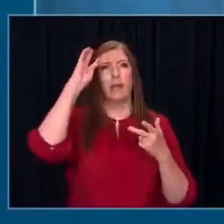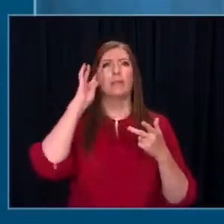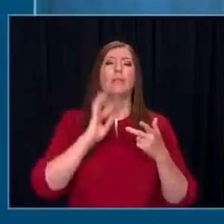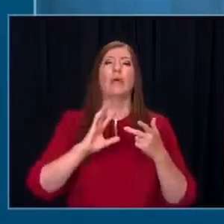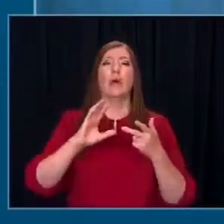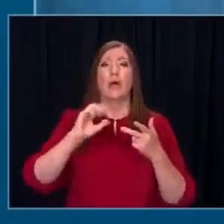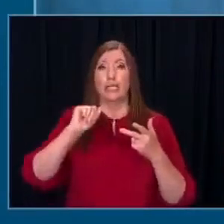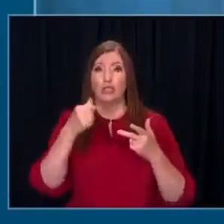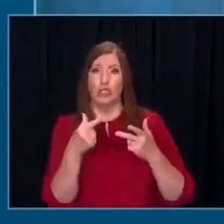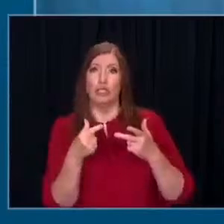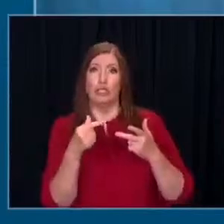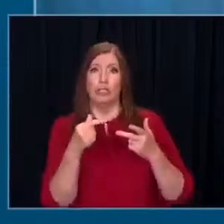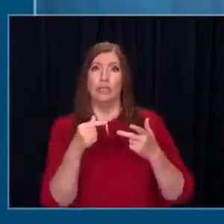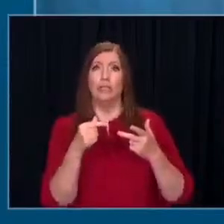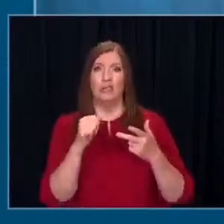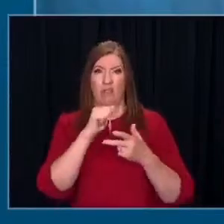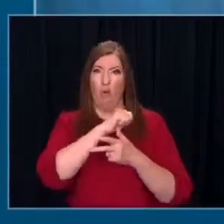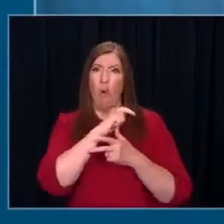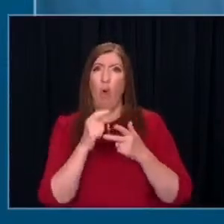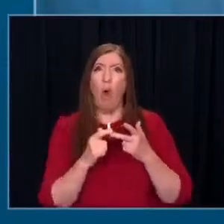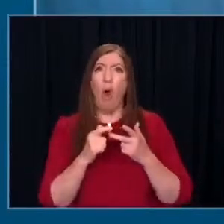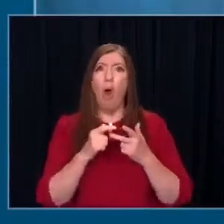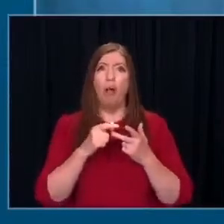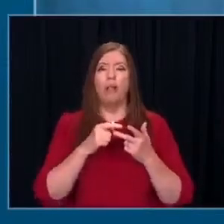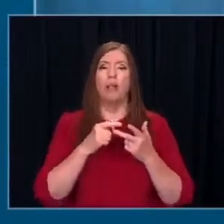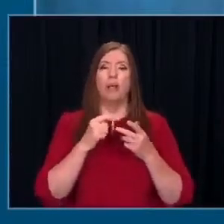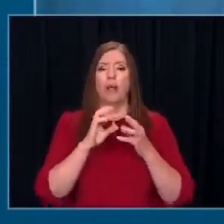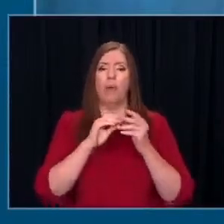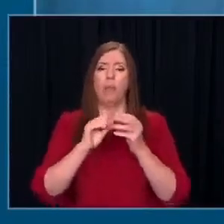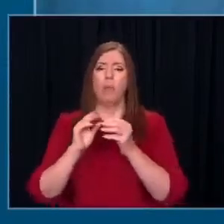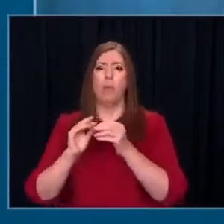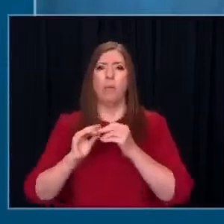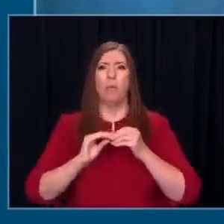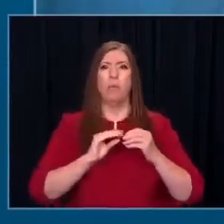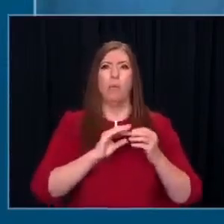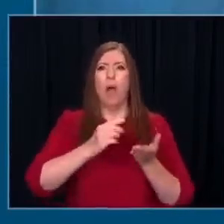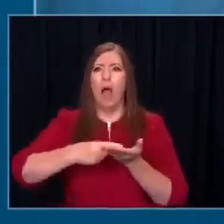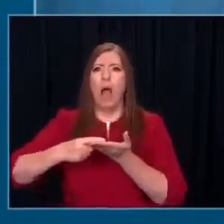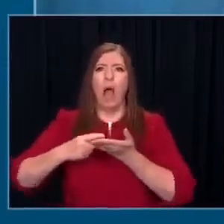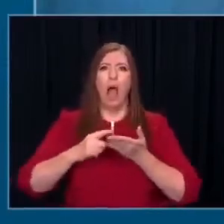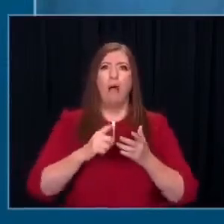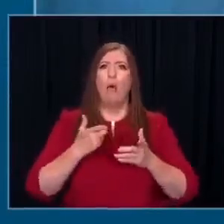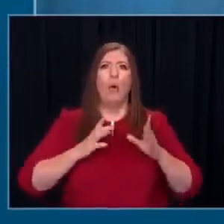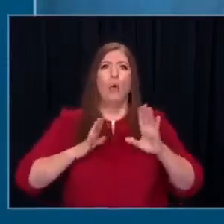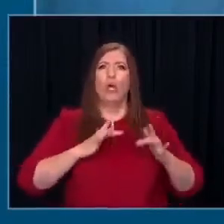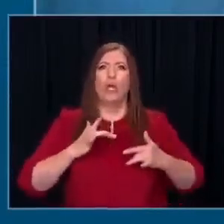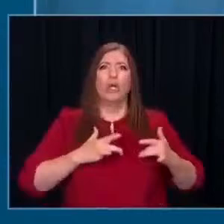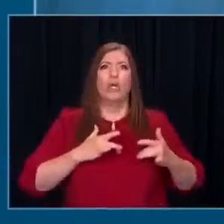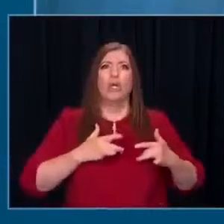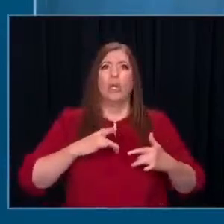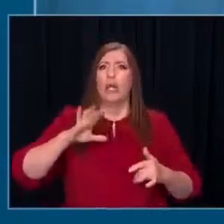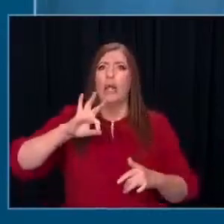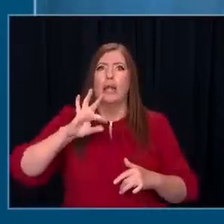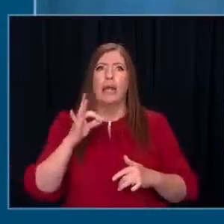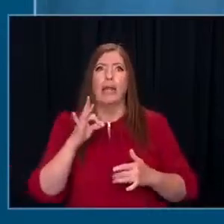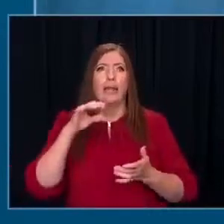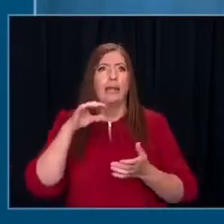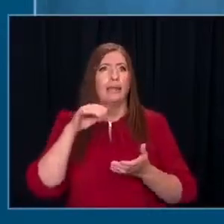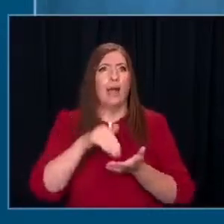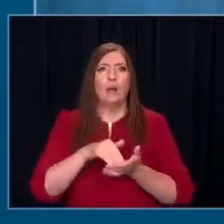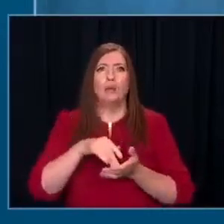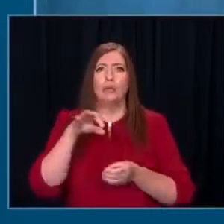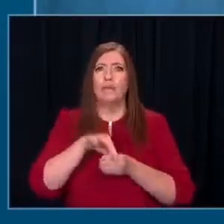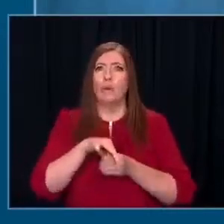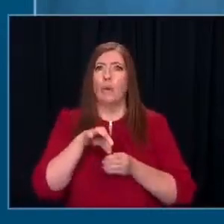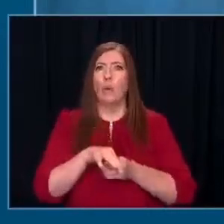Attorney General all were on a conversation that stated that they're worried about the 98,000 voters